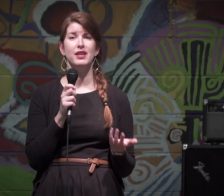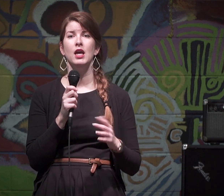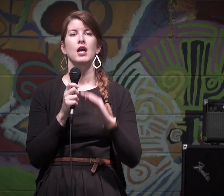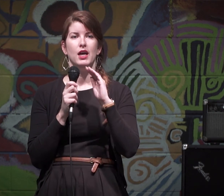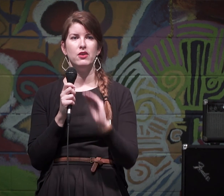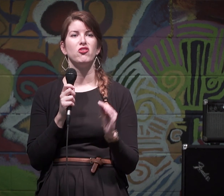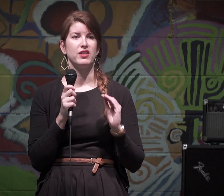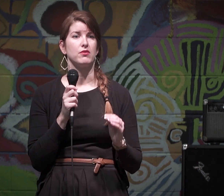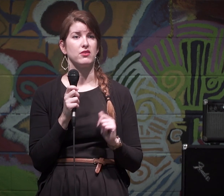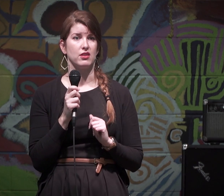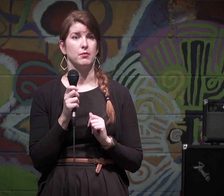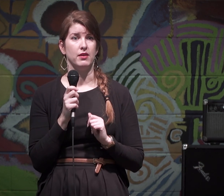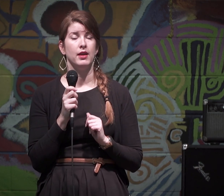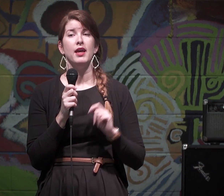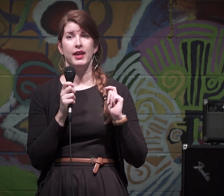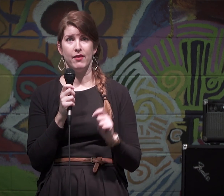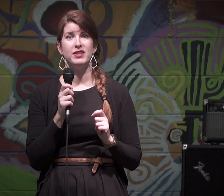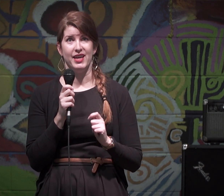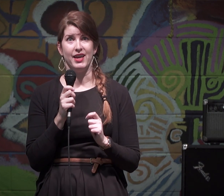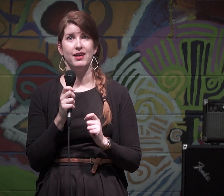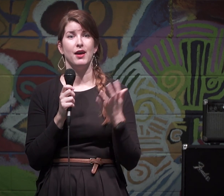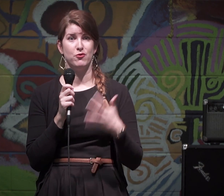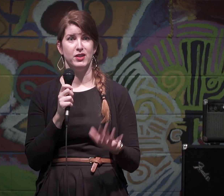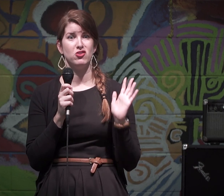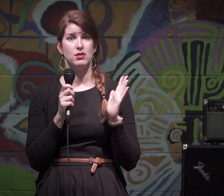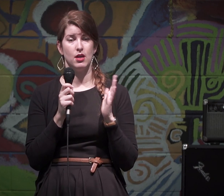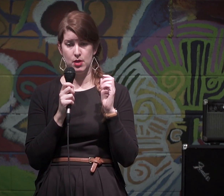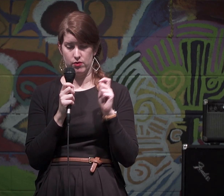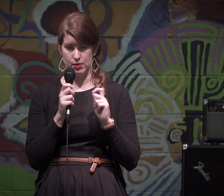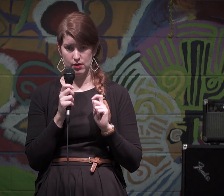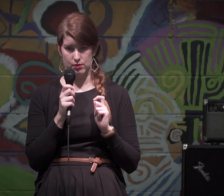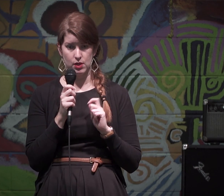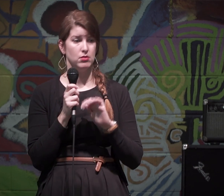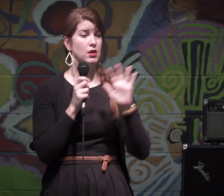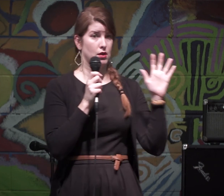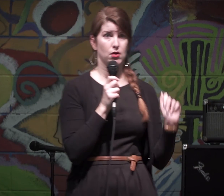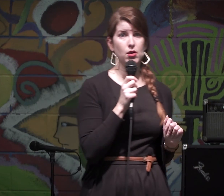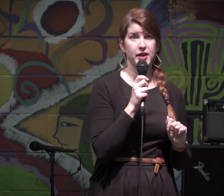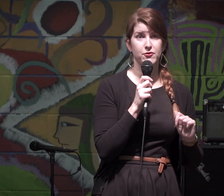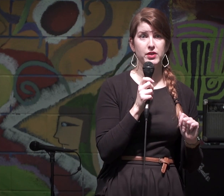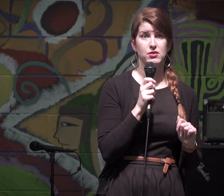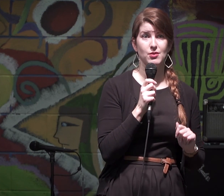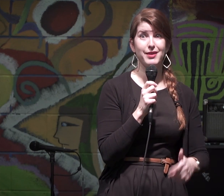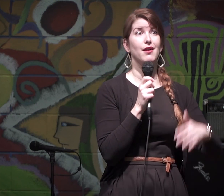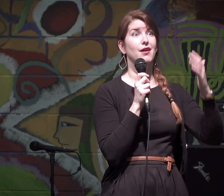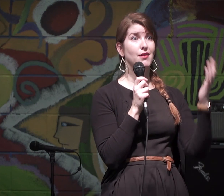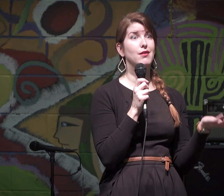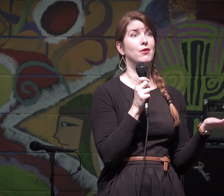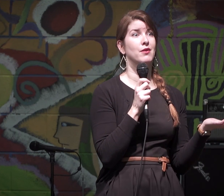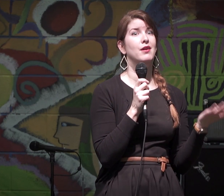super fun. I had no idea what they were talking about. And every day, I'd finish the assignment, write myself some notes, go home and have to research.